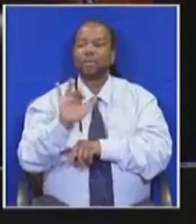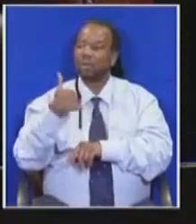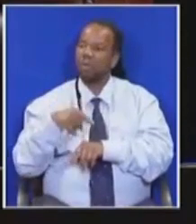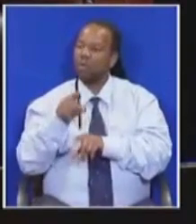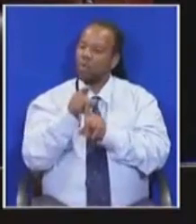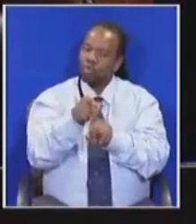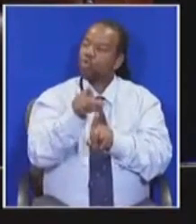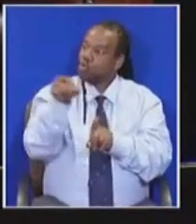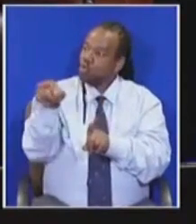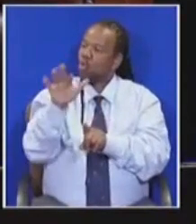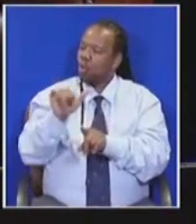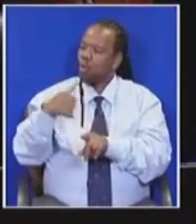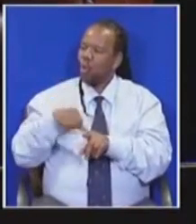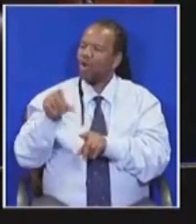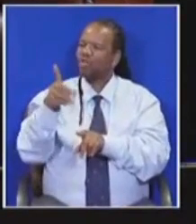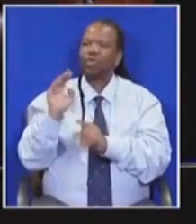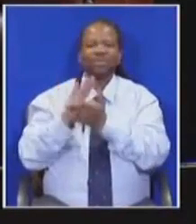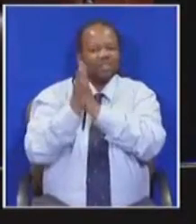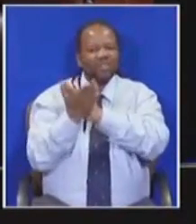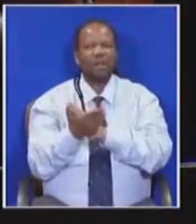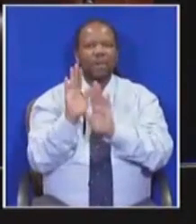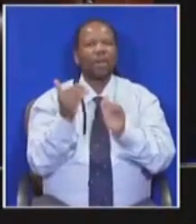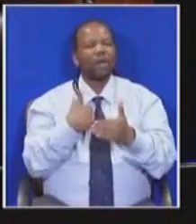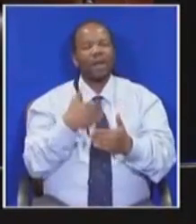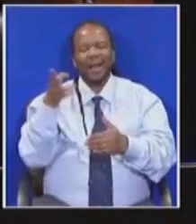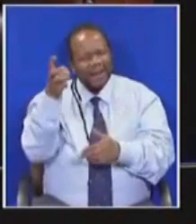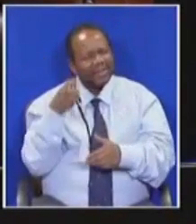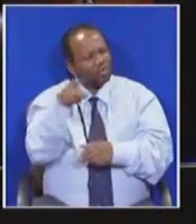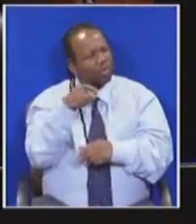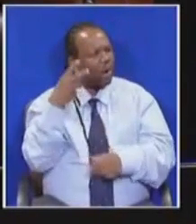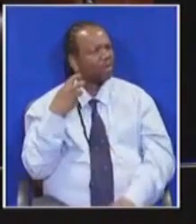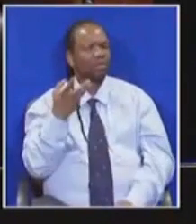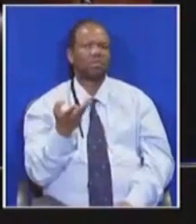Speaker, what you've please come with. listen to us. Honorable members,